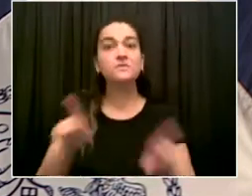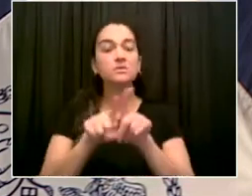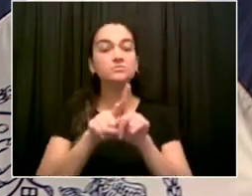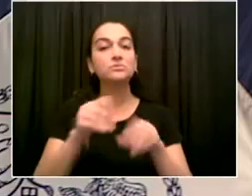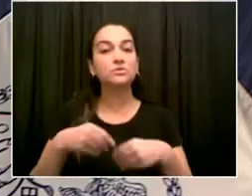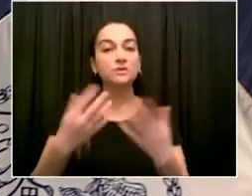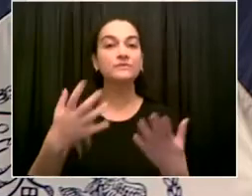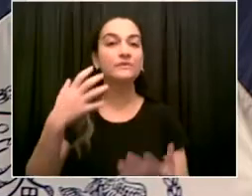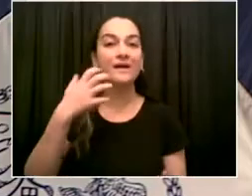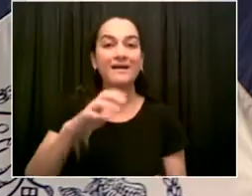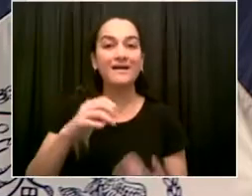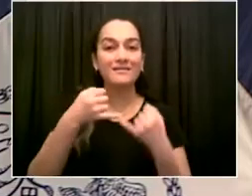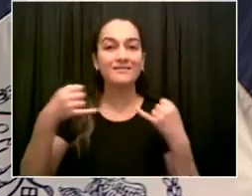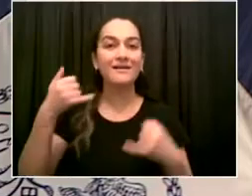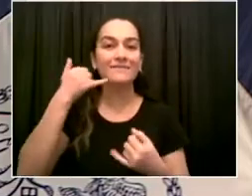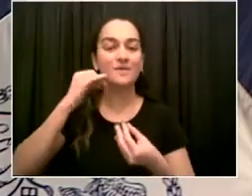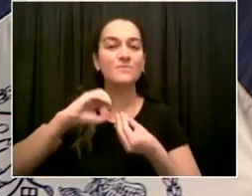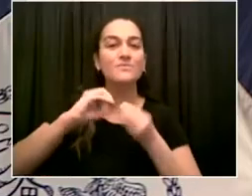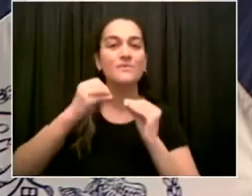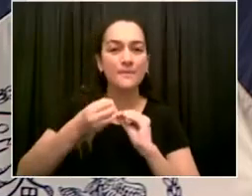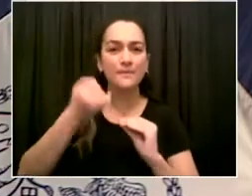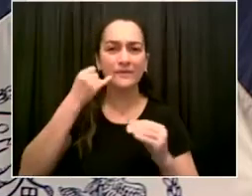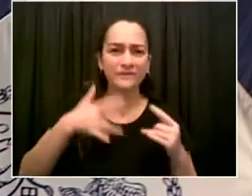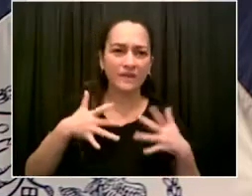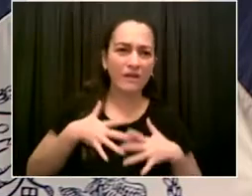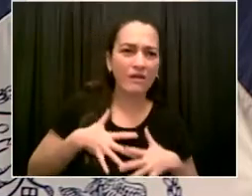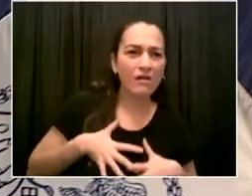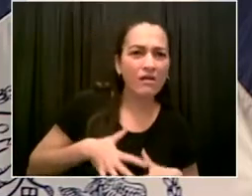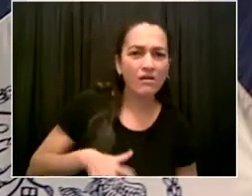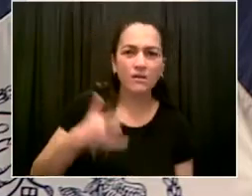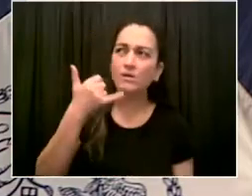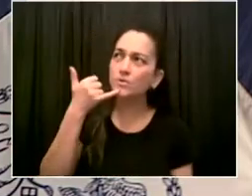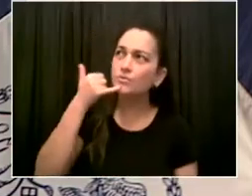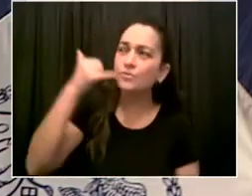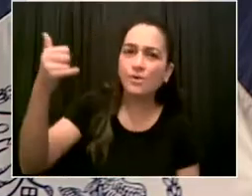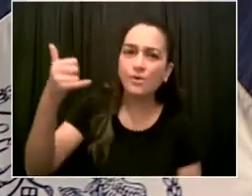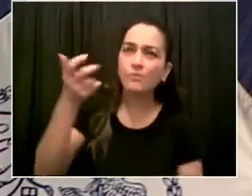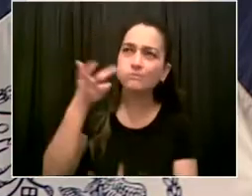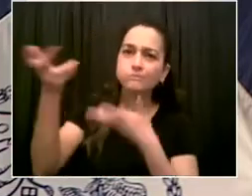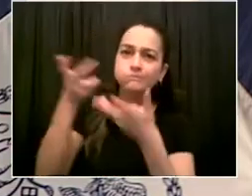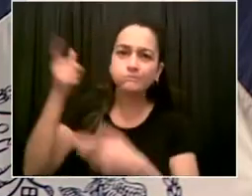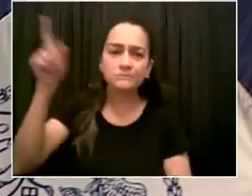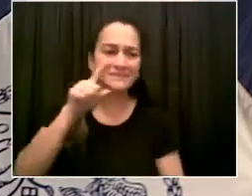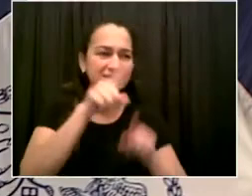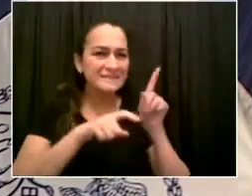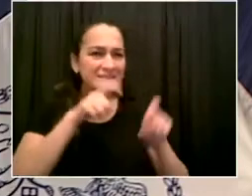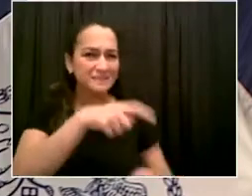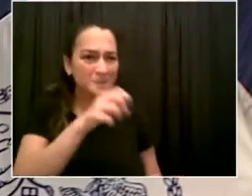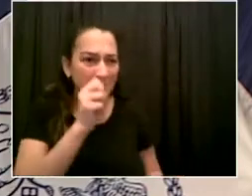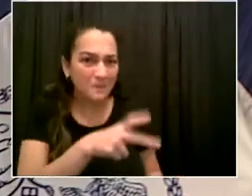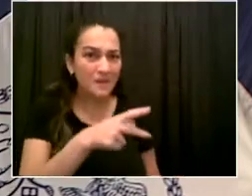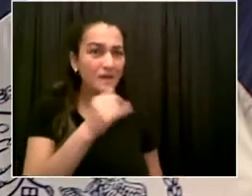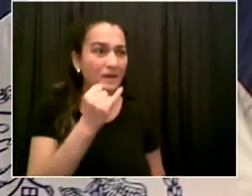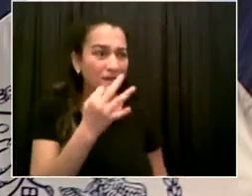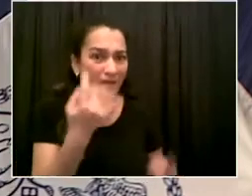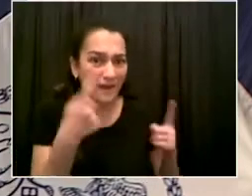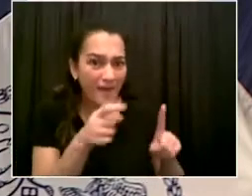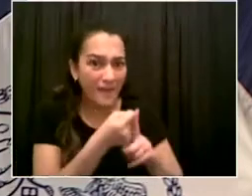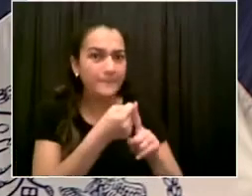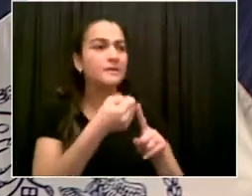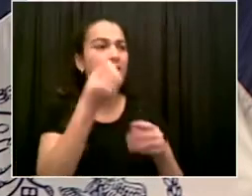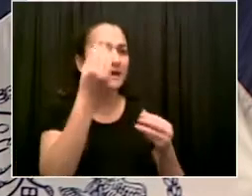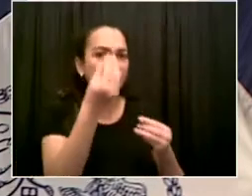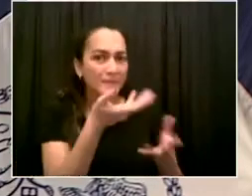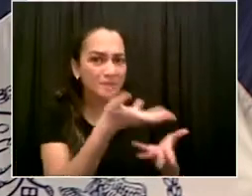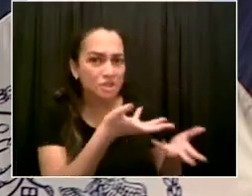send trained professionals out to help them. Civilians, whenever possible. New approach that's been really positive. This is a